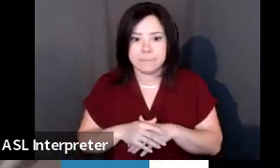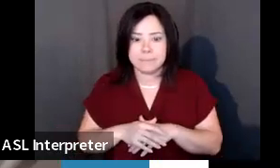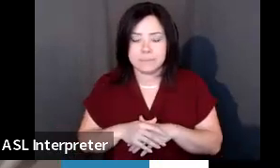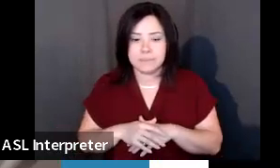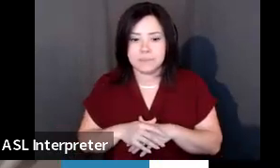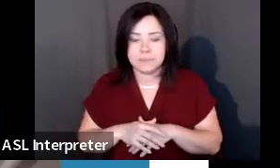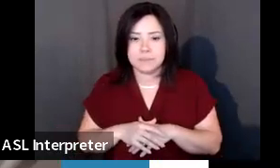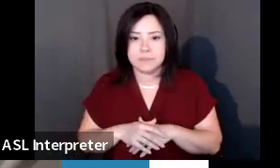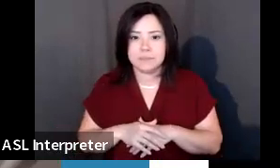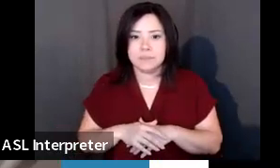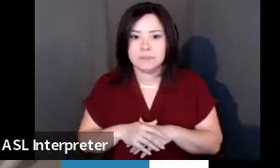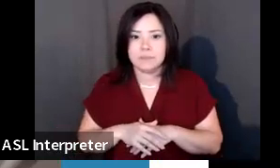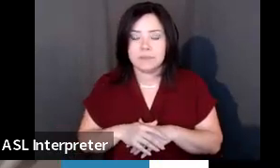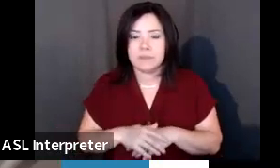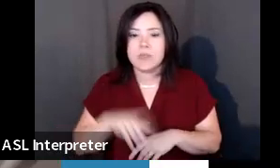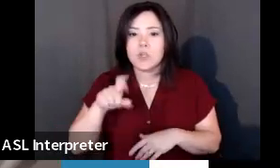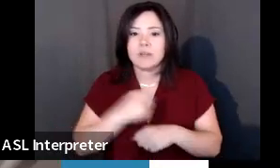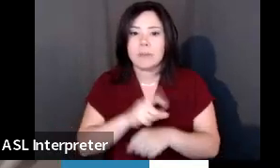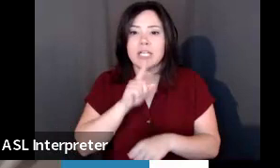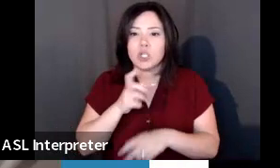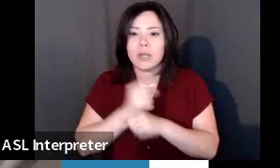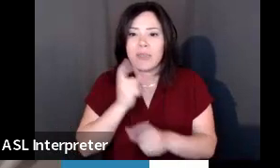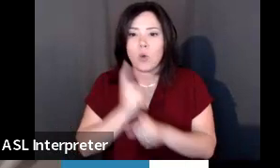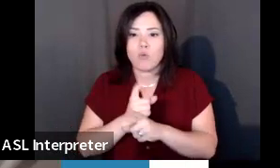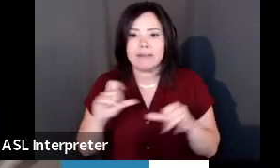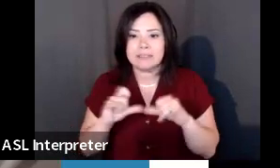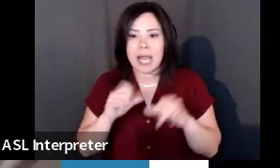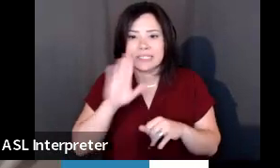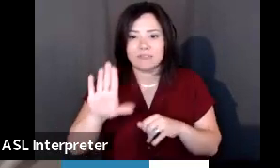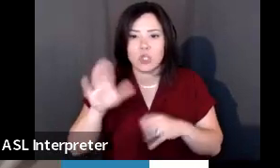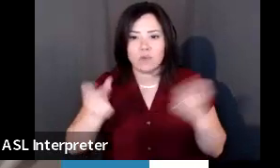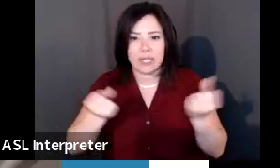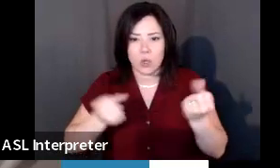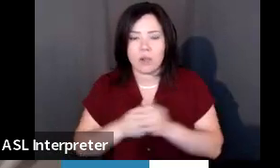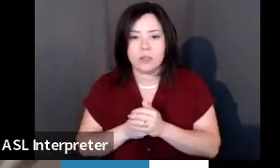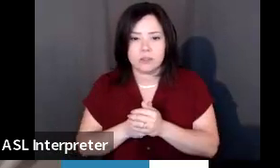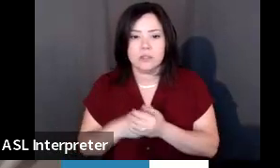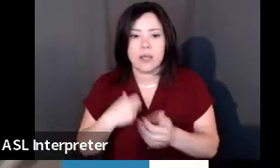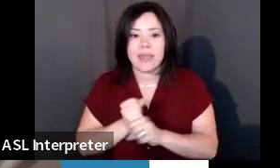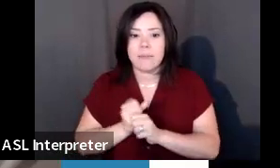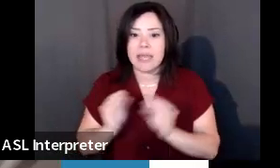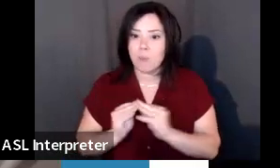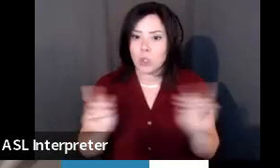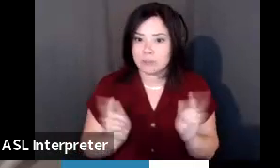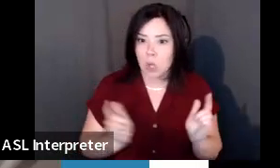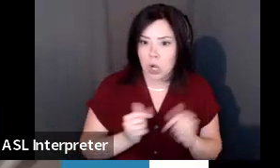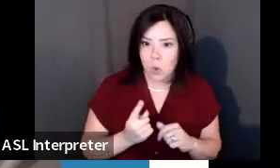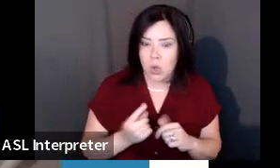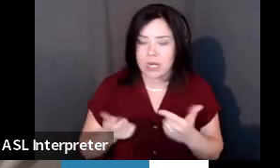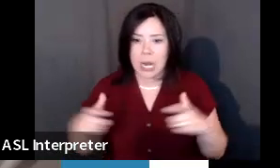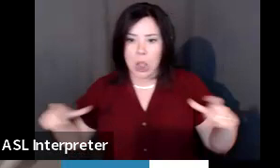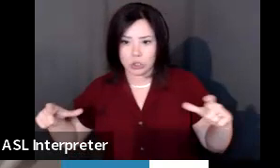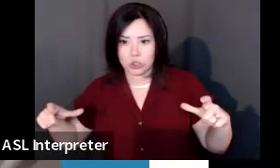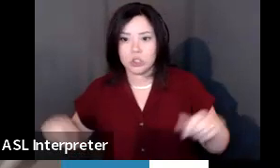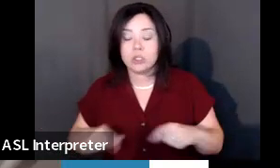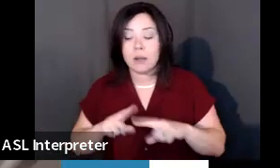But you have to make sure that you get the right size for your vehicle. So they do make a little bit smaller of one, and then they make a larger one, but